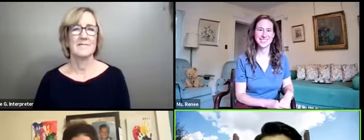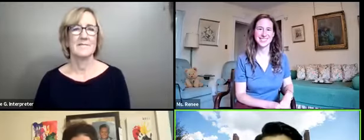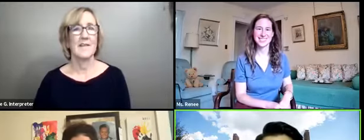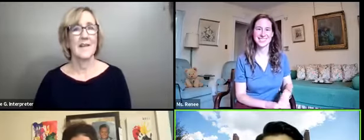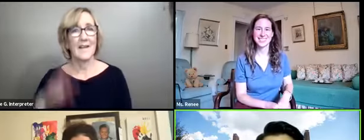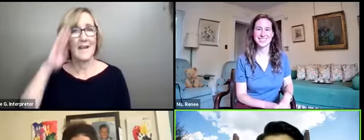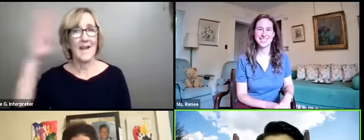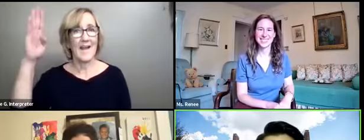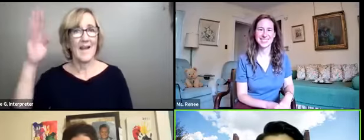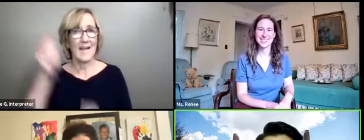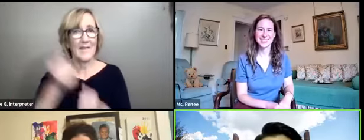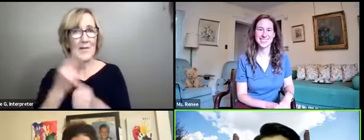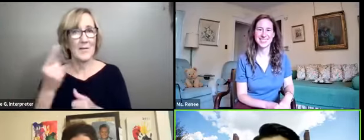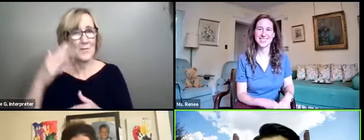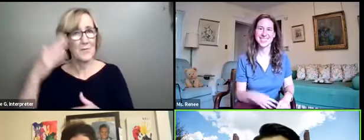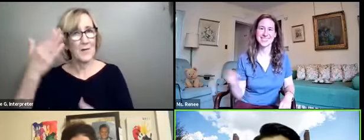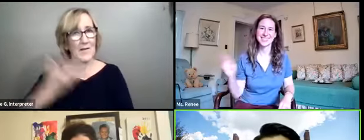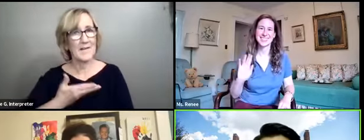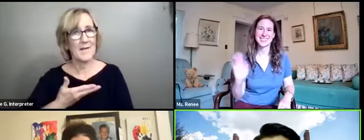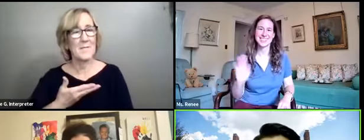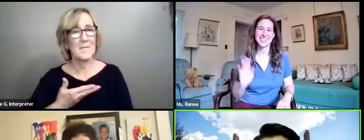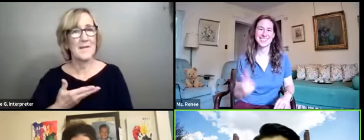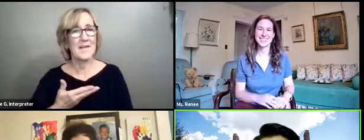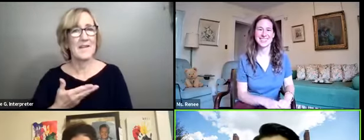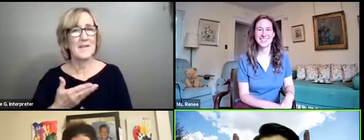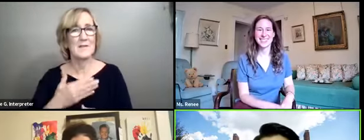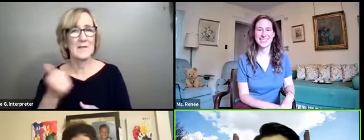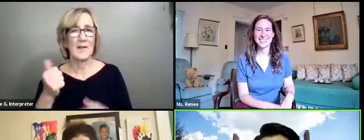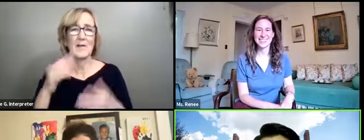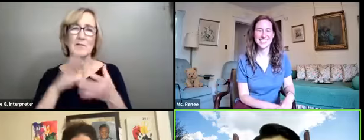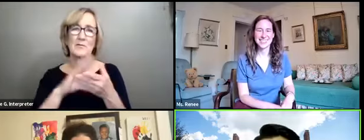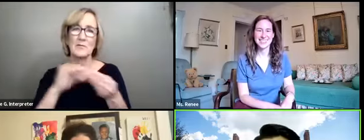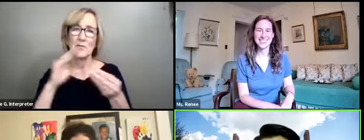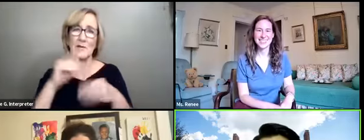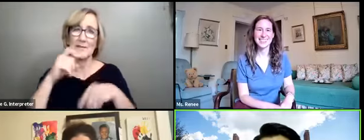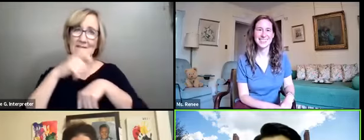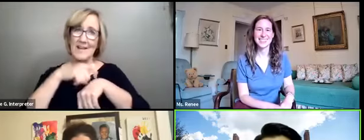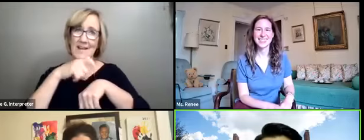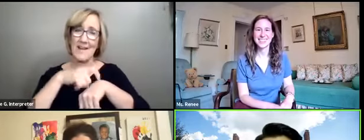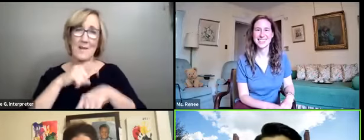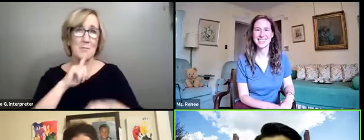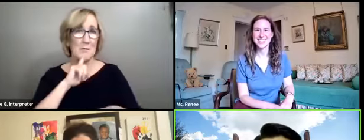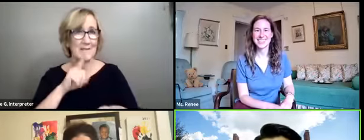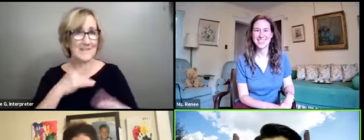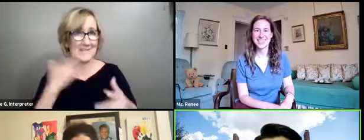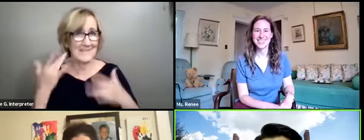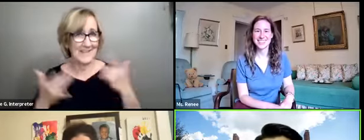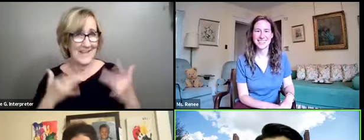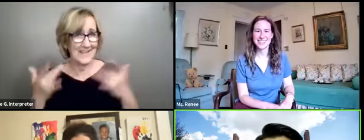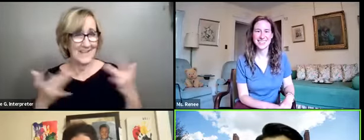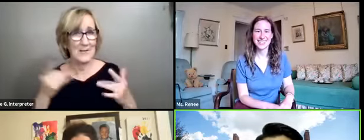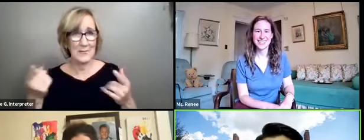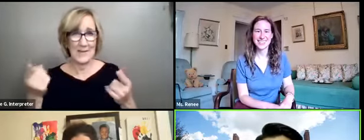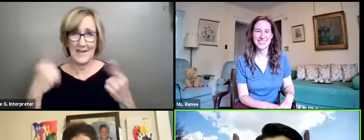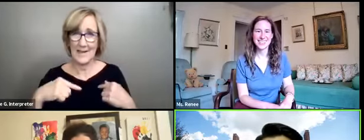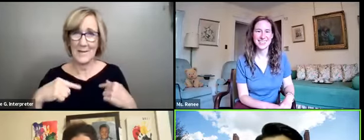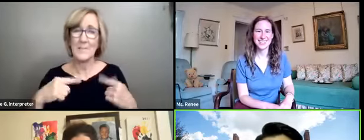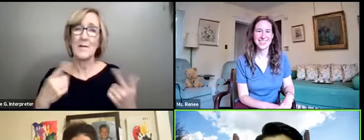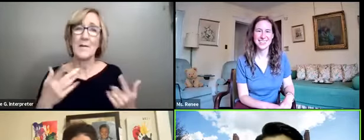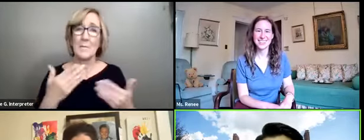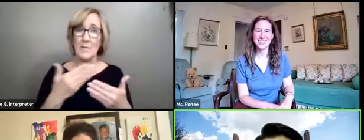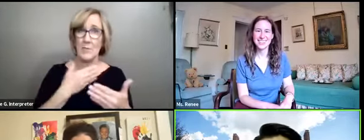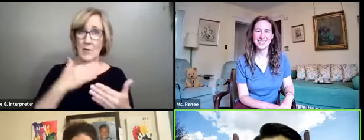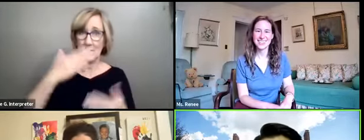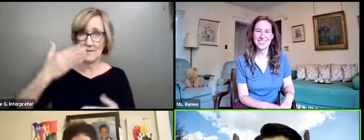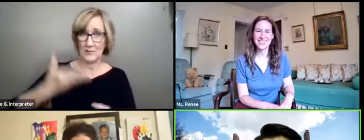Hey everybody, welcome back to another story time. We are super excited to have you. Before we get into introductions, I'd like to share a